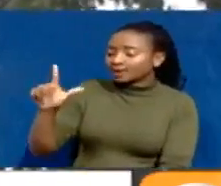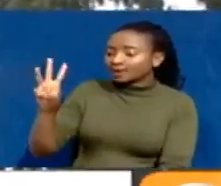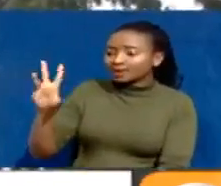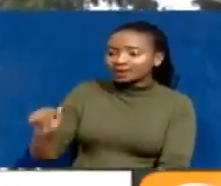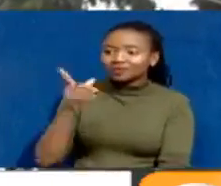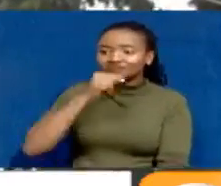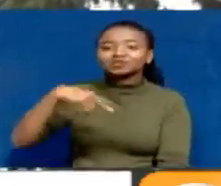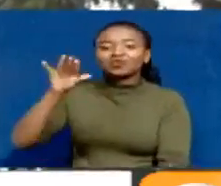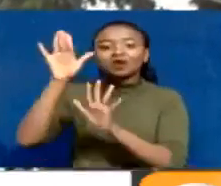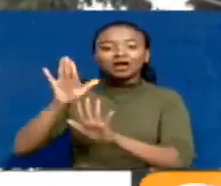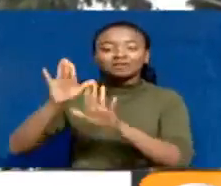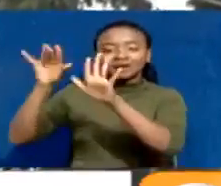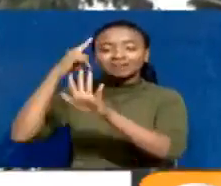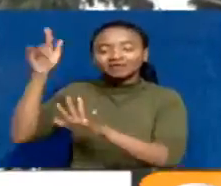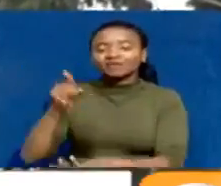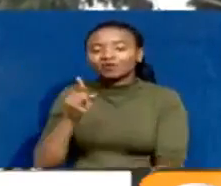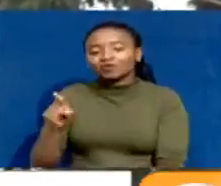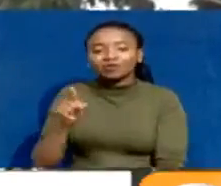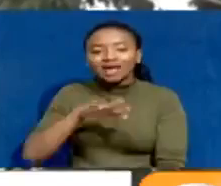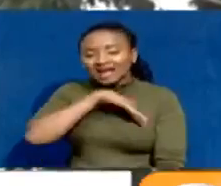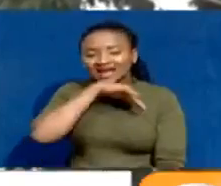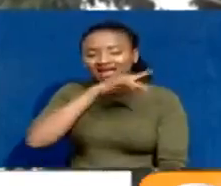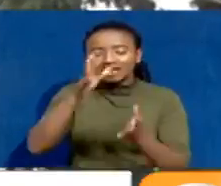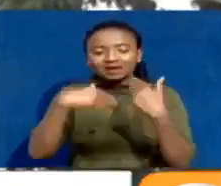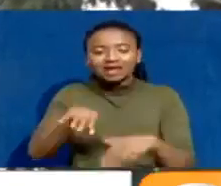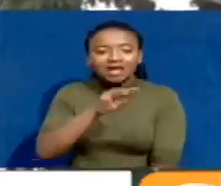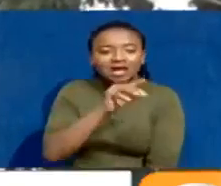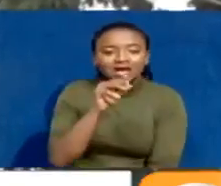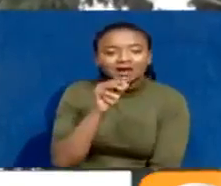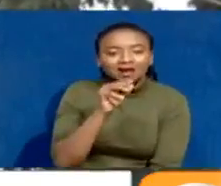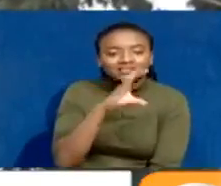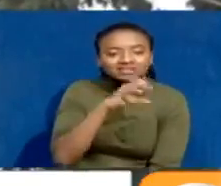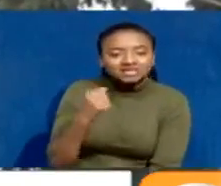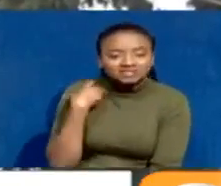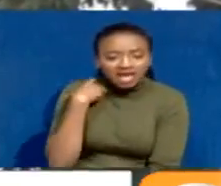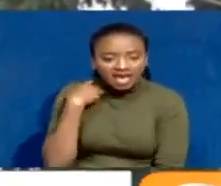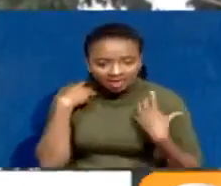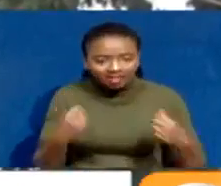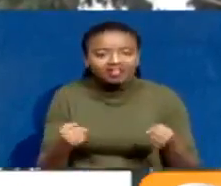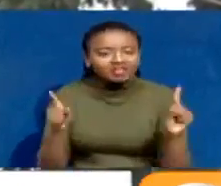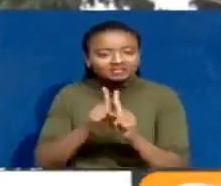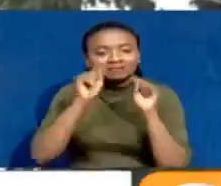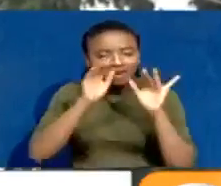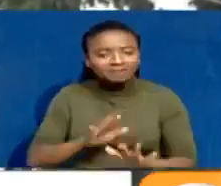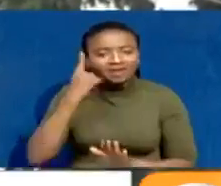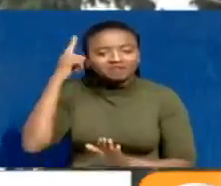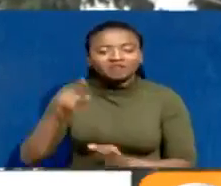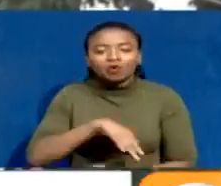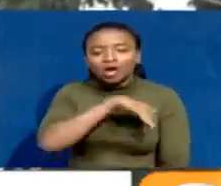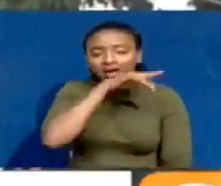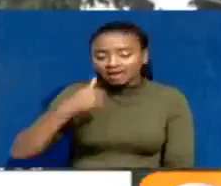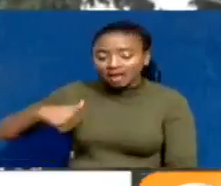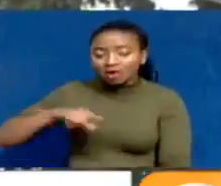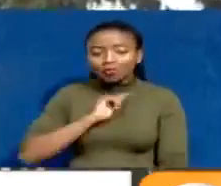campaign. Tumeona Mutahi Kagwe akifanyia Raila campaign. We are demanding, as the people of